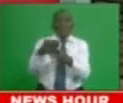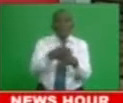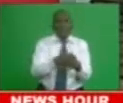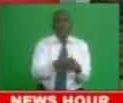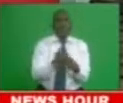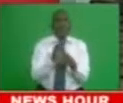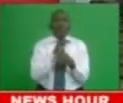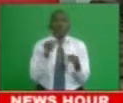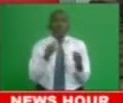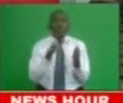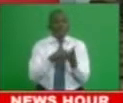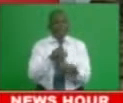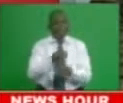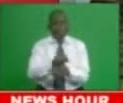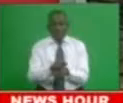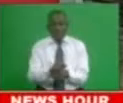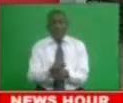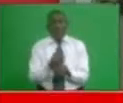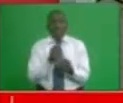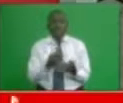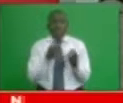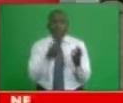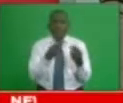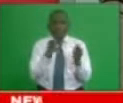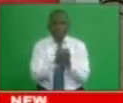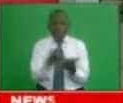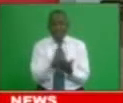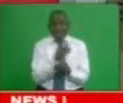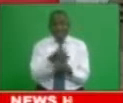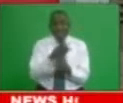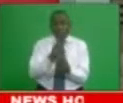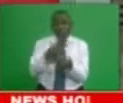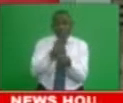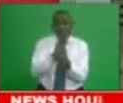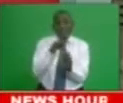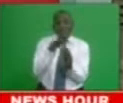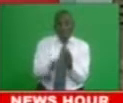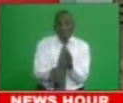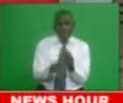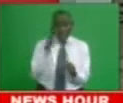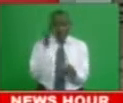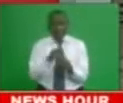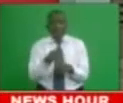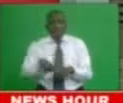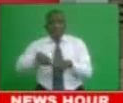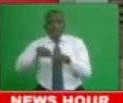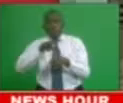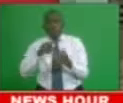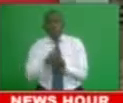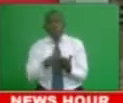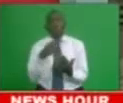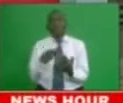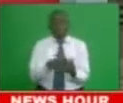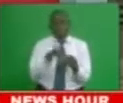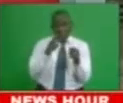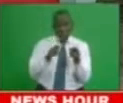no longer operational. Responding to claims that Ghana's cocoa production has declined due to a halt in these programs,